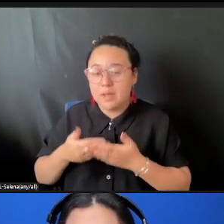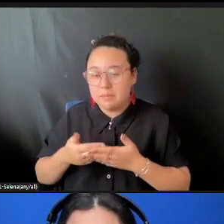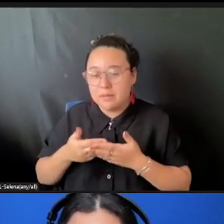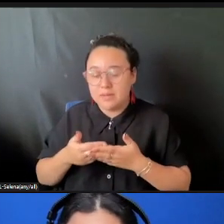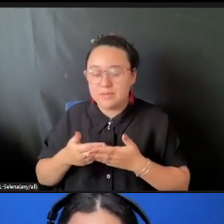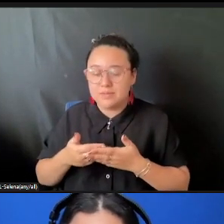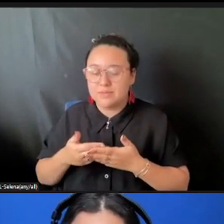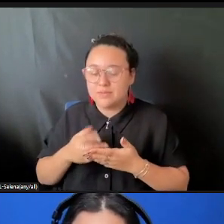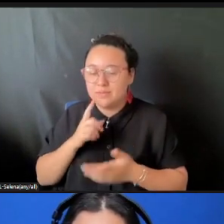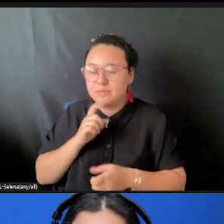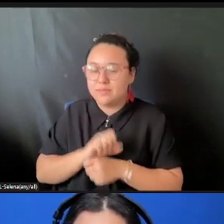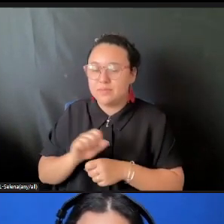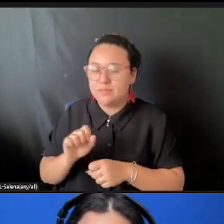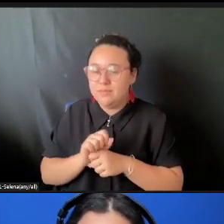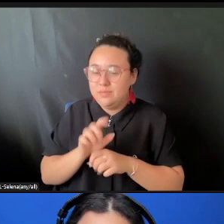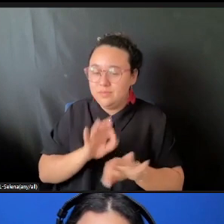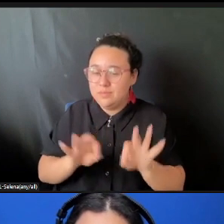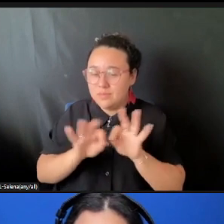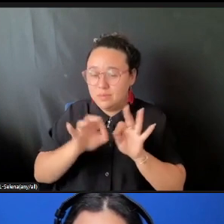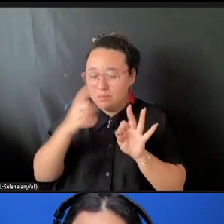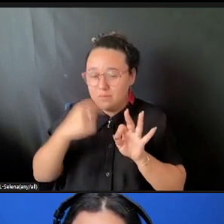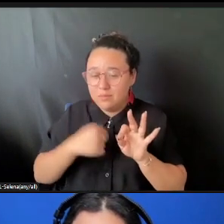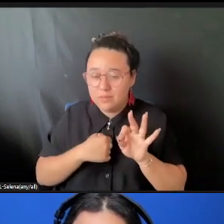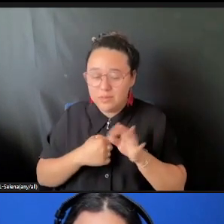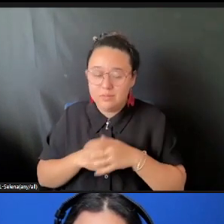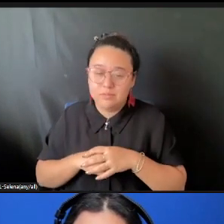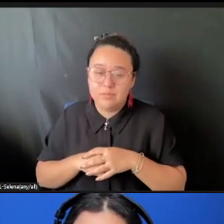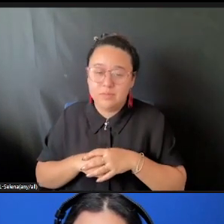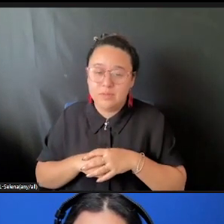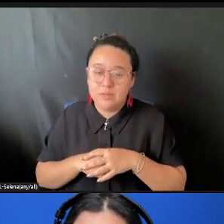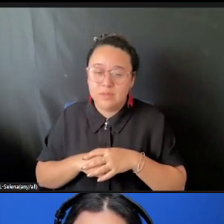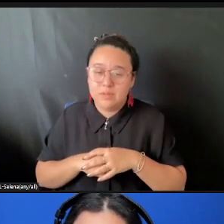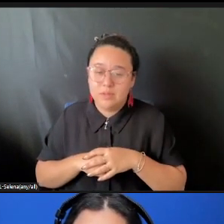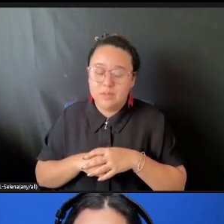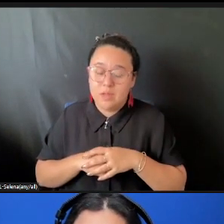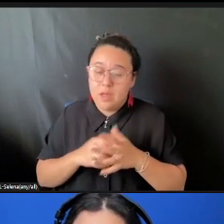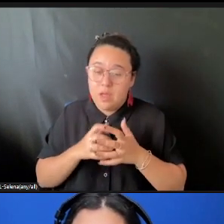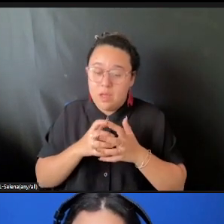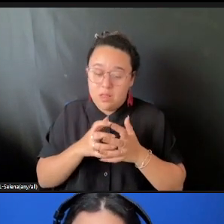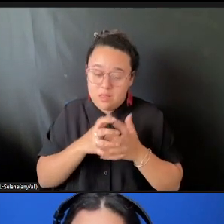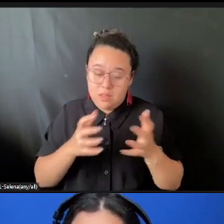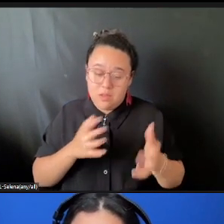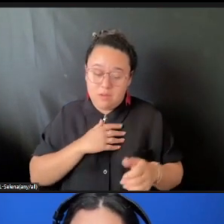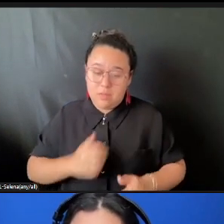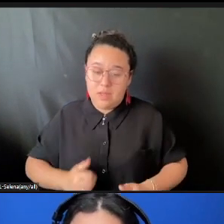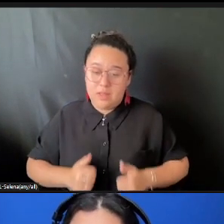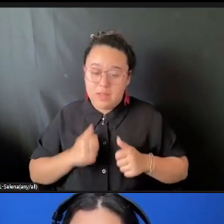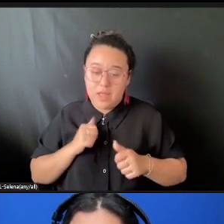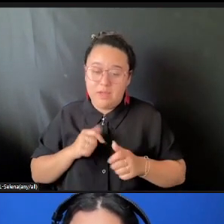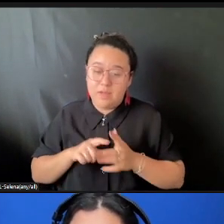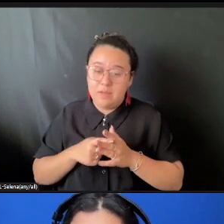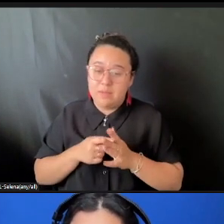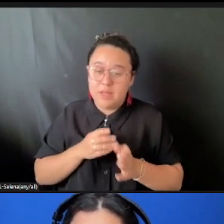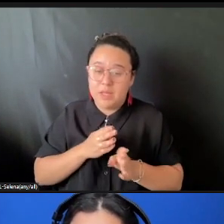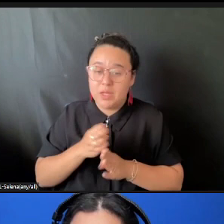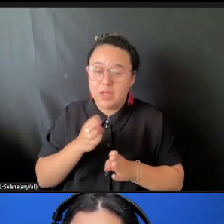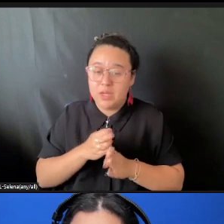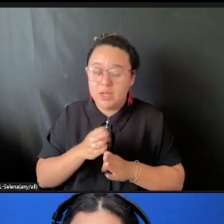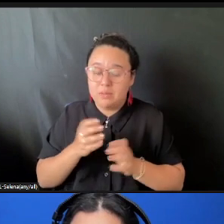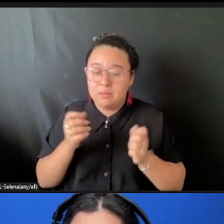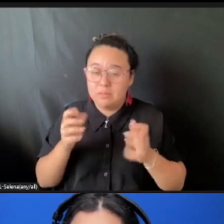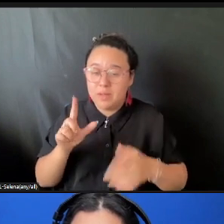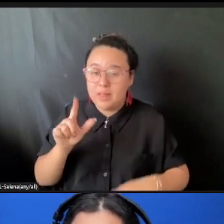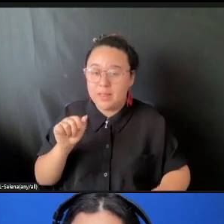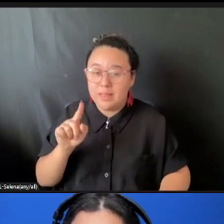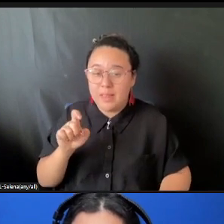are actually so important to me. And I think, you know, I gave a lot of my life in my earlier career, a lot of late nights,